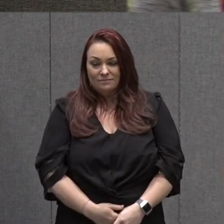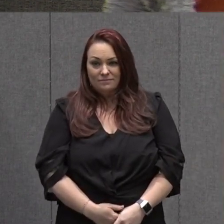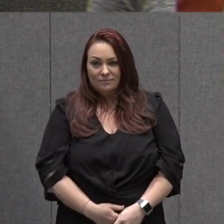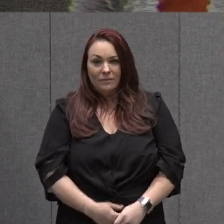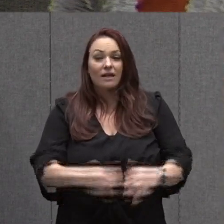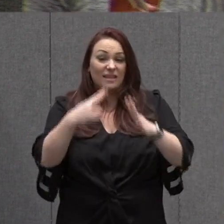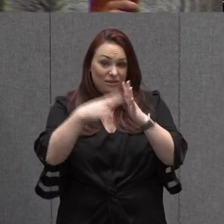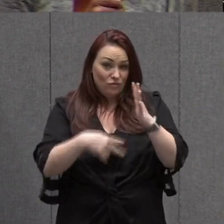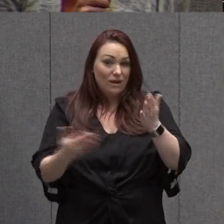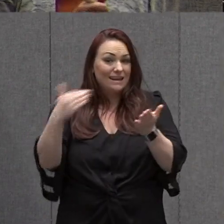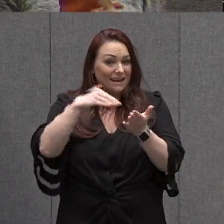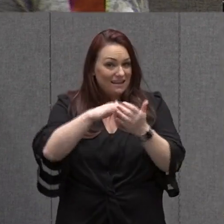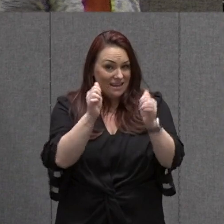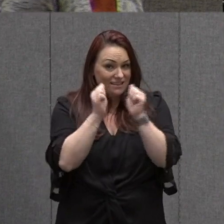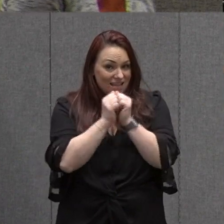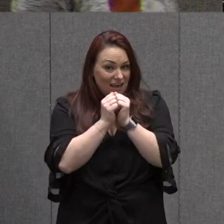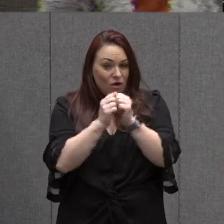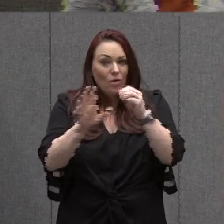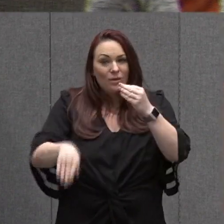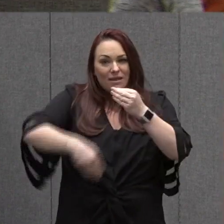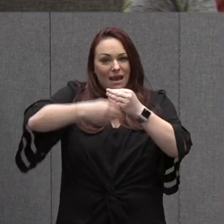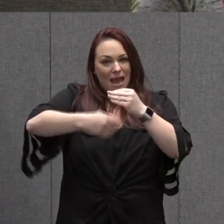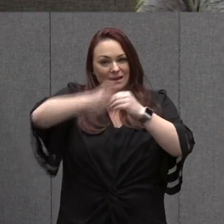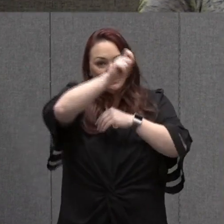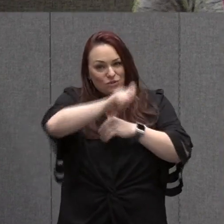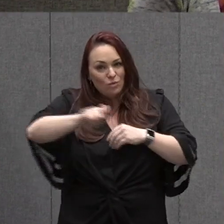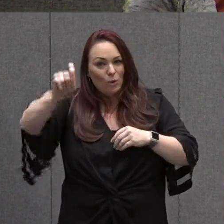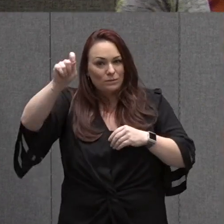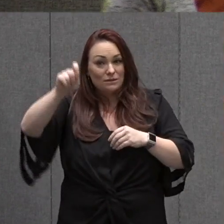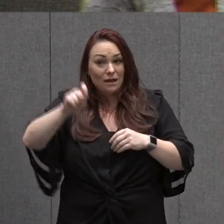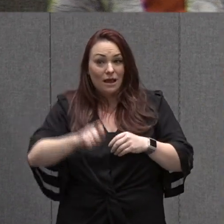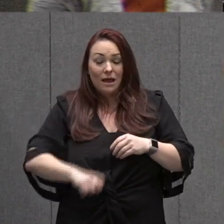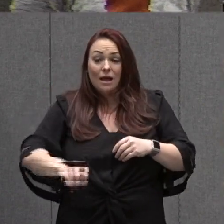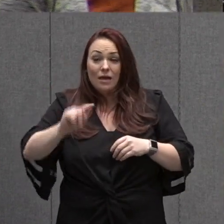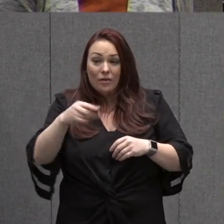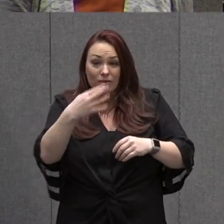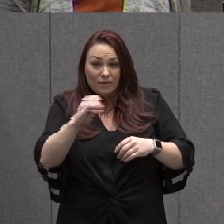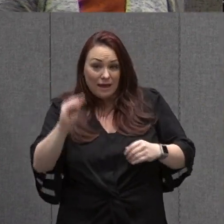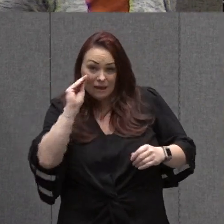Let's read it again together with our swoops. The